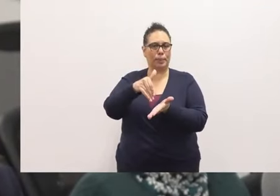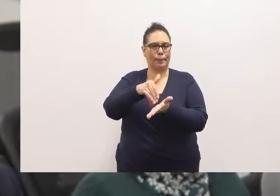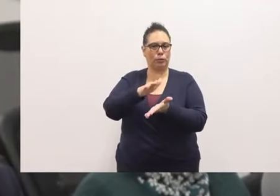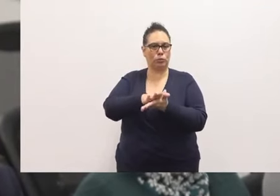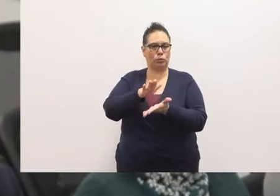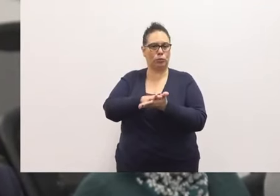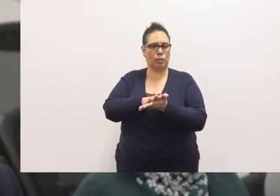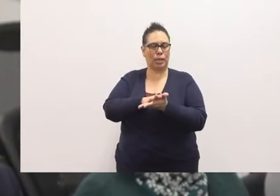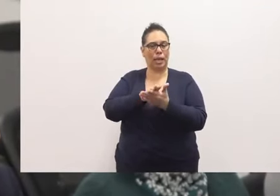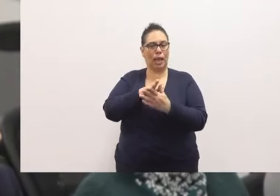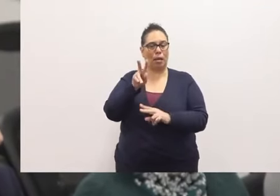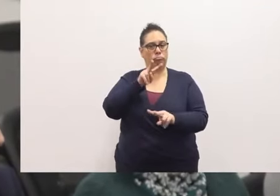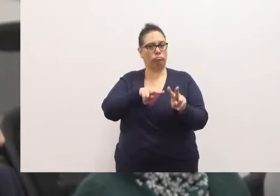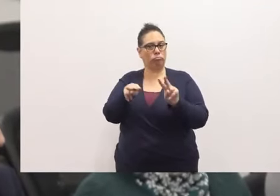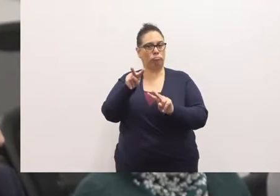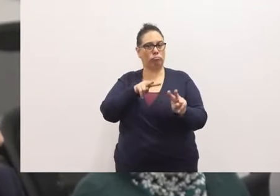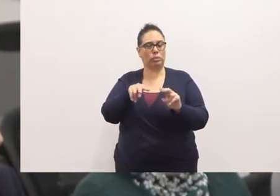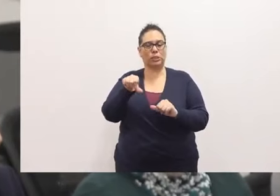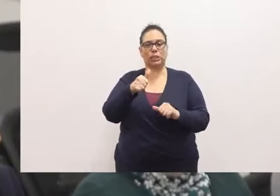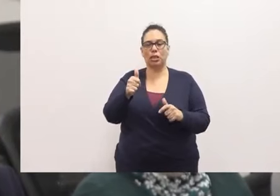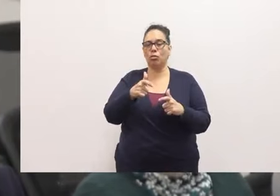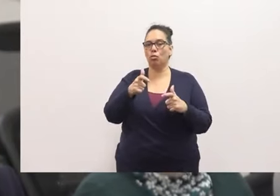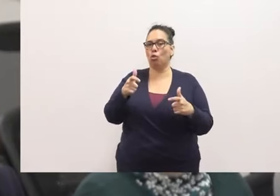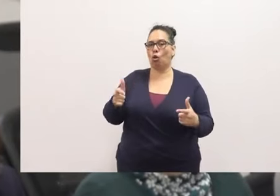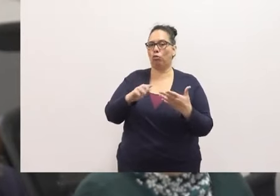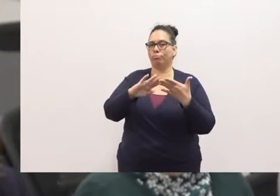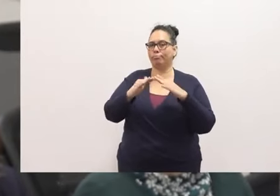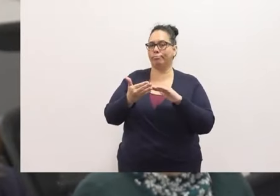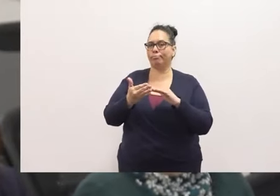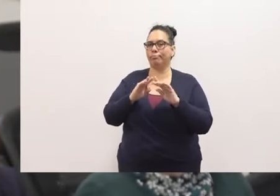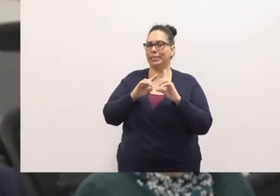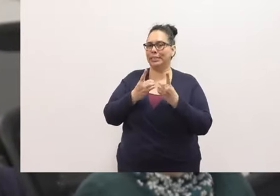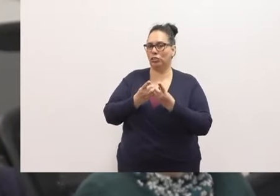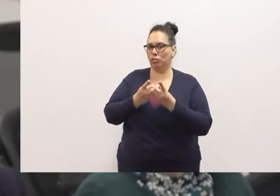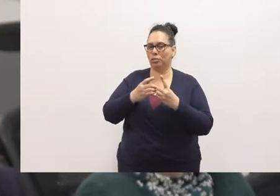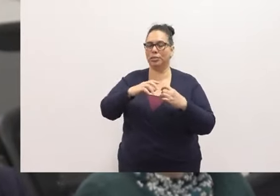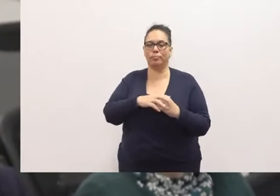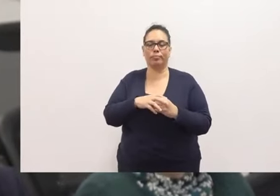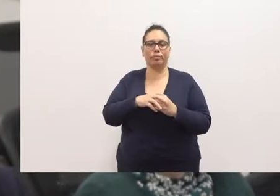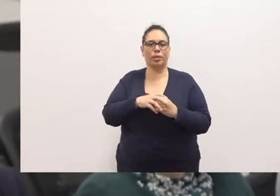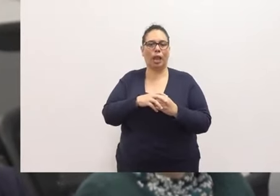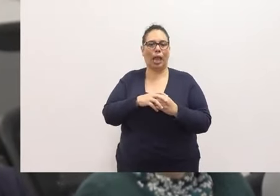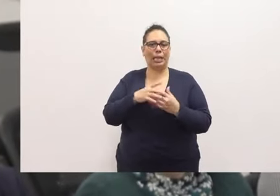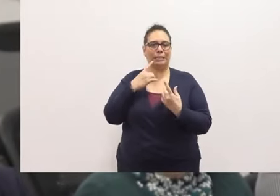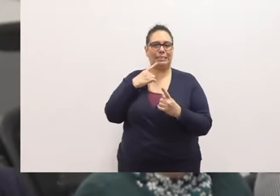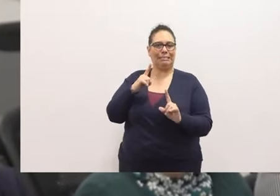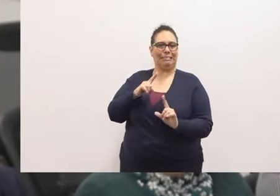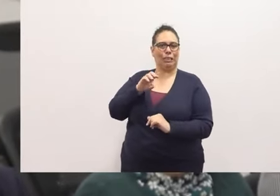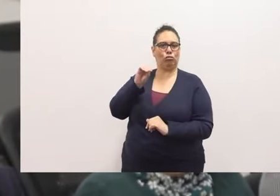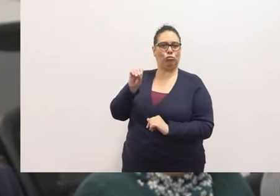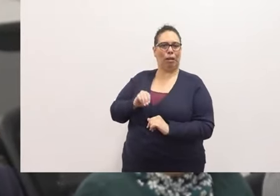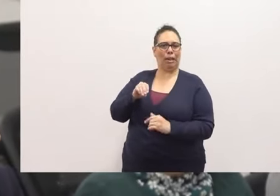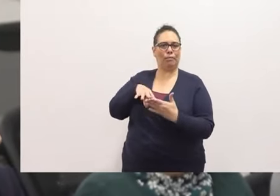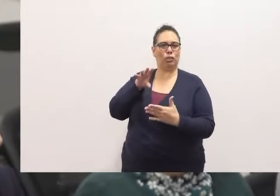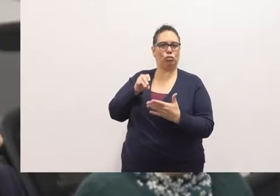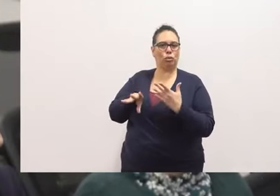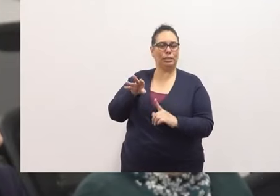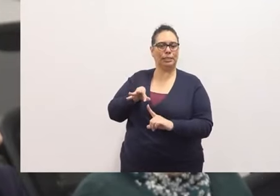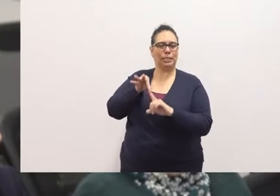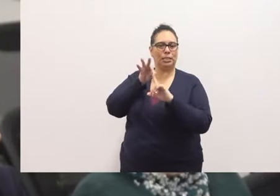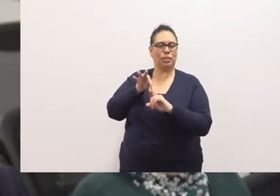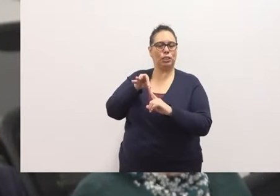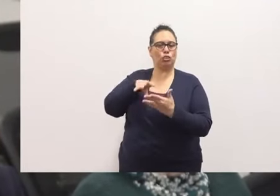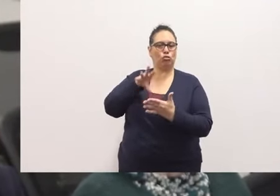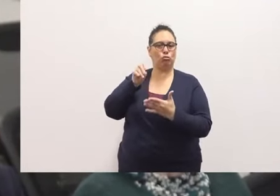schools, and looking at other large urban districts, and what is the success rate for students, especially students